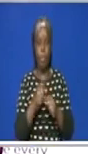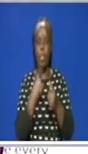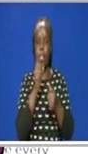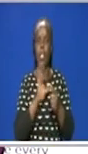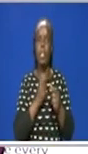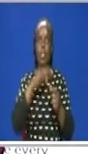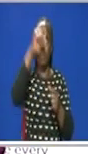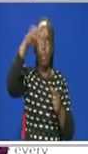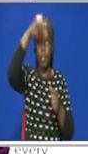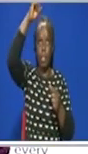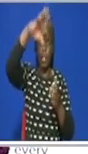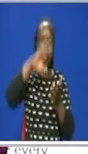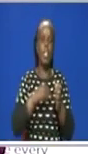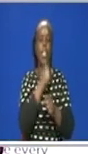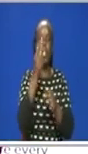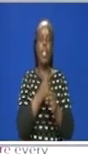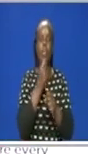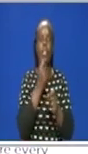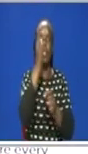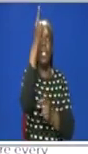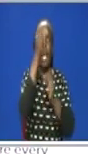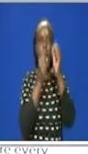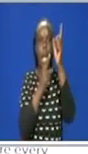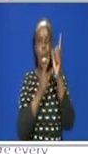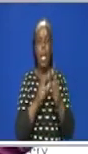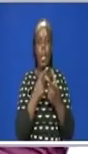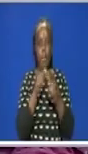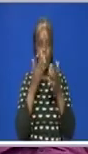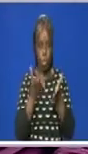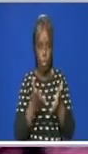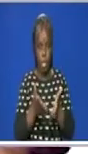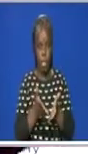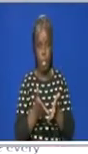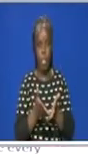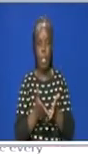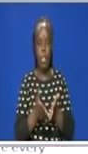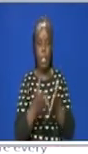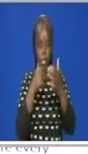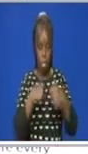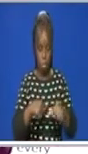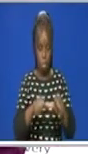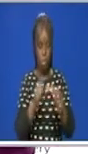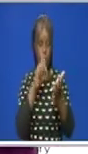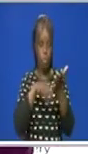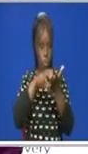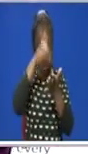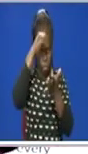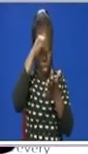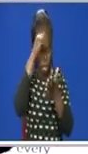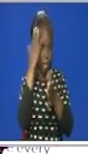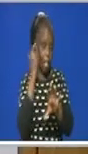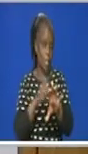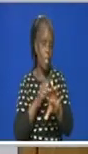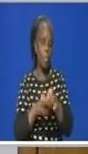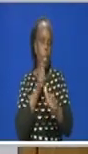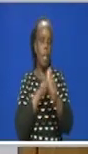sun being a star, the only star. Yeah. Now today in this now a continuation, as you said, a continuation of this series, but all under